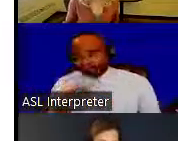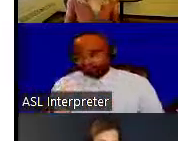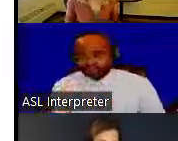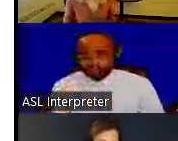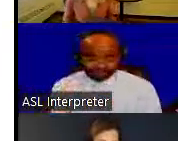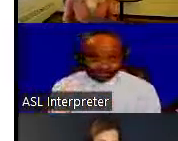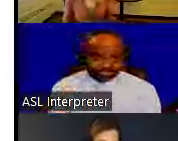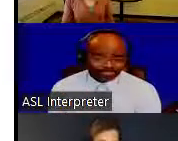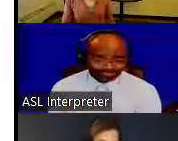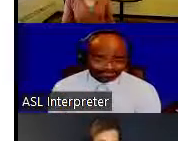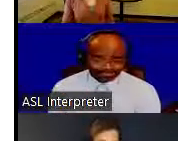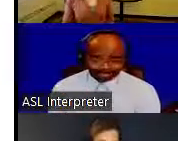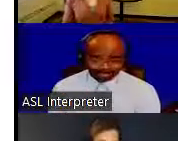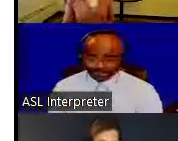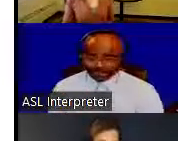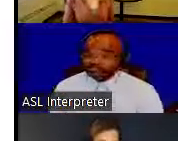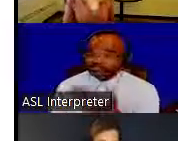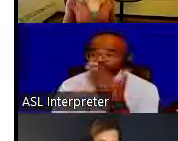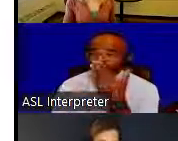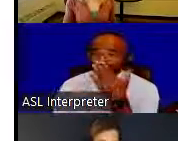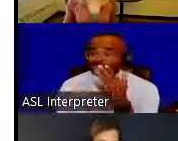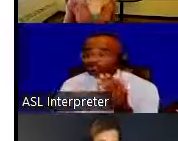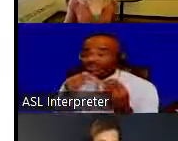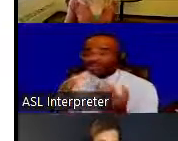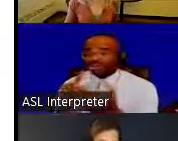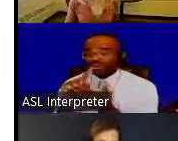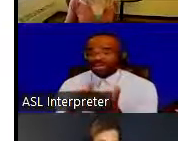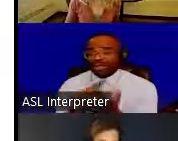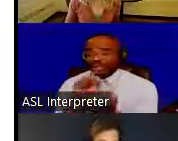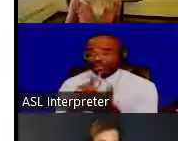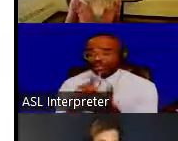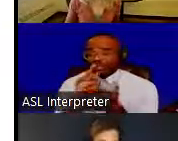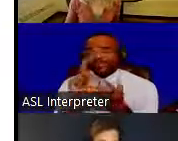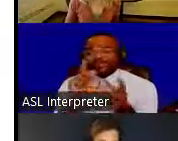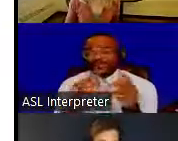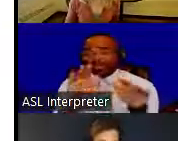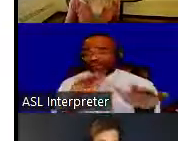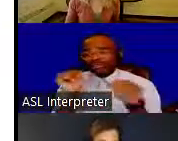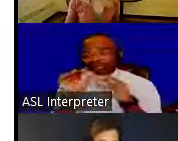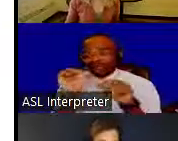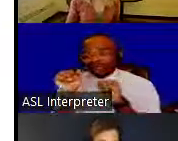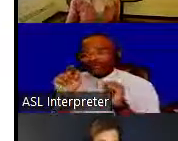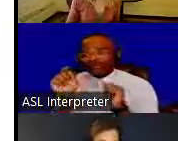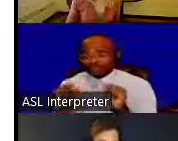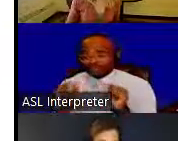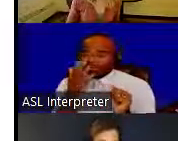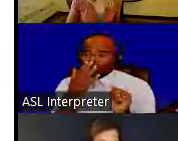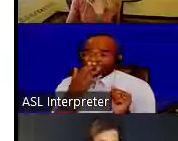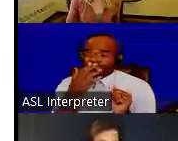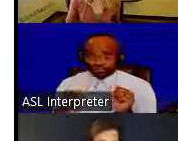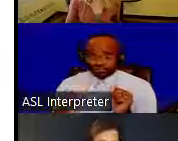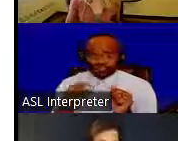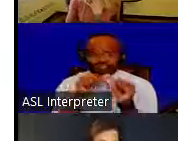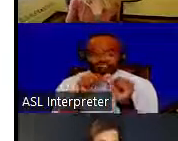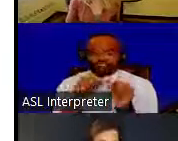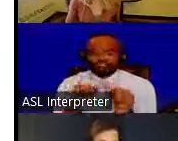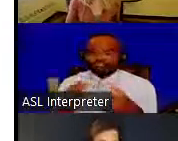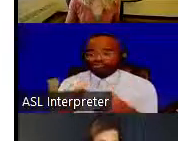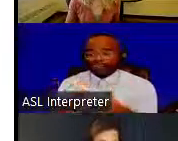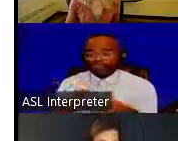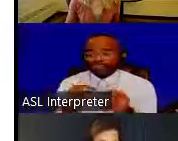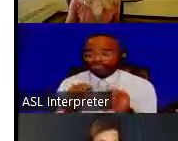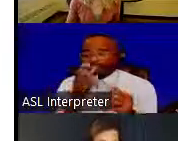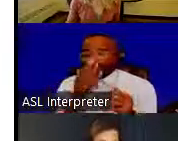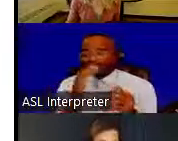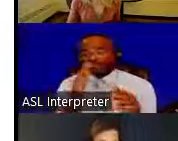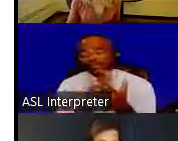Great. I just wanted to note that we're coming up on the hour, so I realize some people may need to drop off. And so thank you for those of you who were able to join us and realize you may need